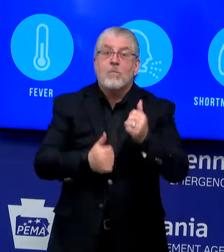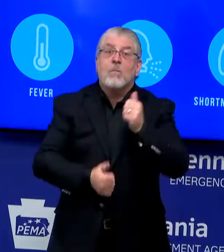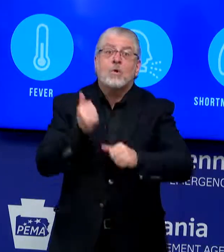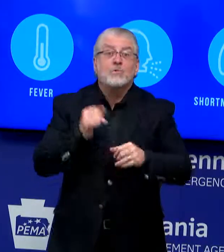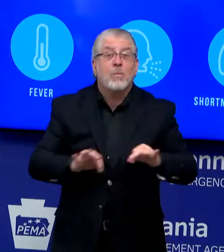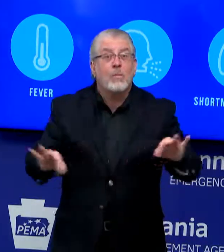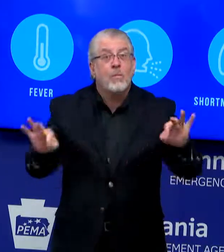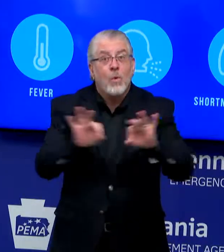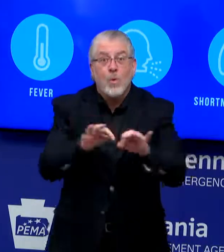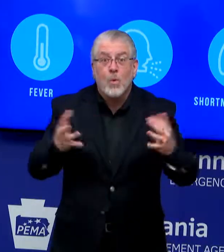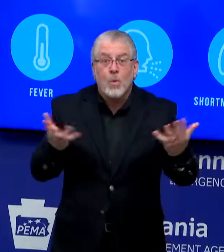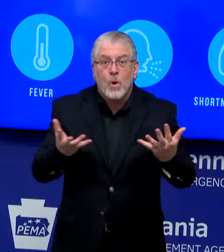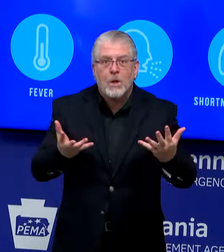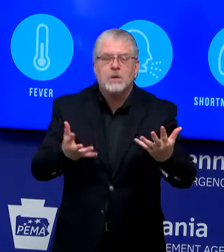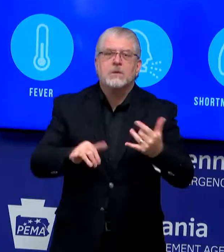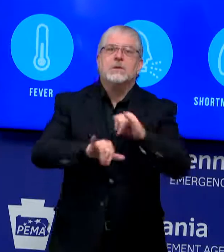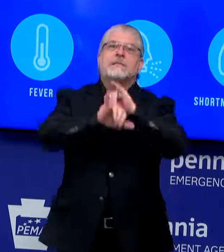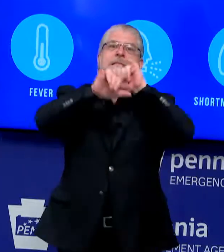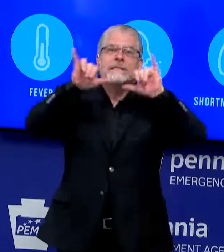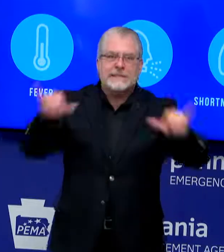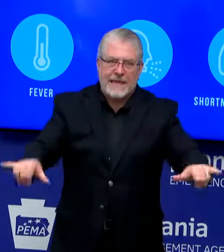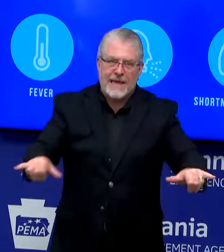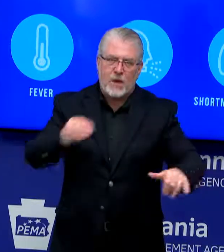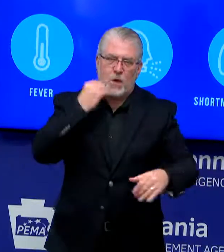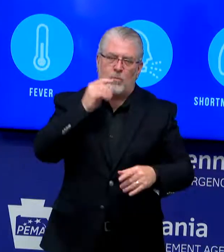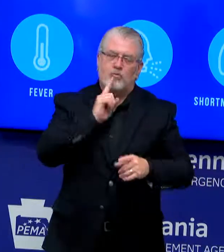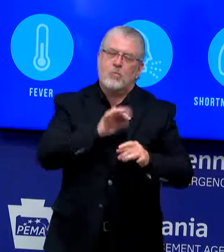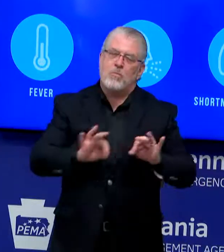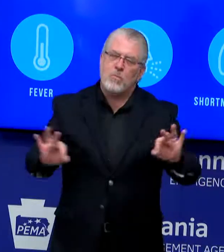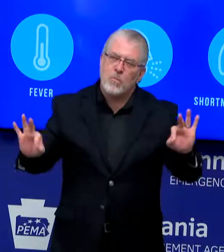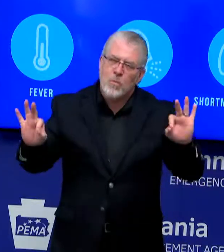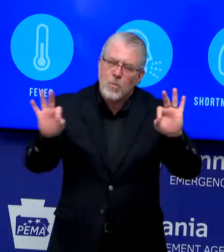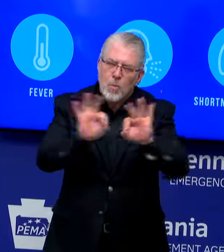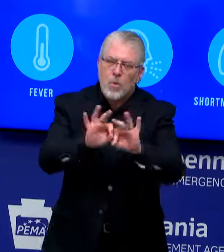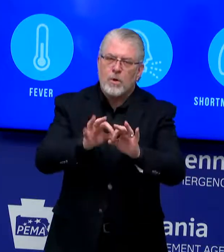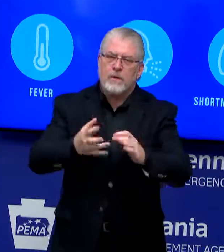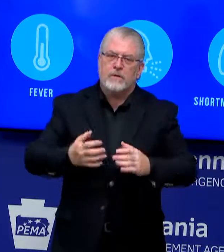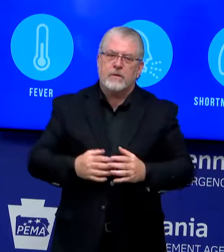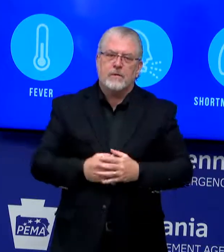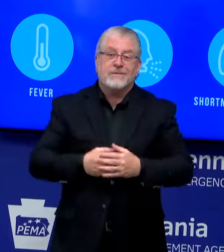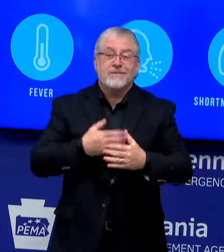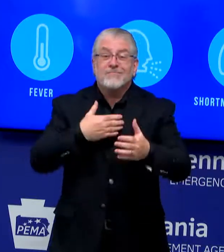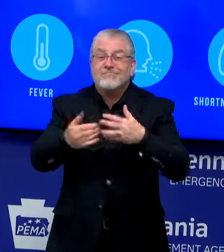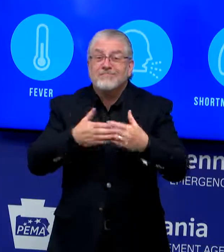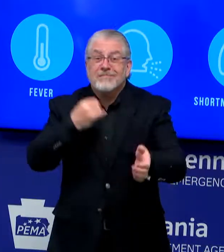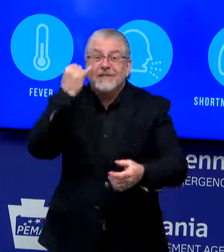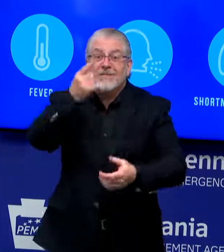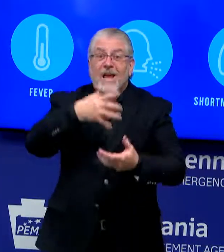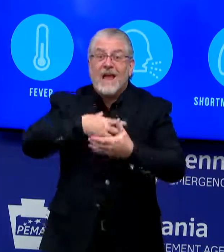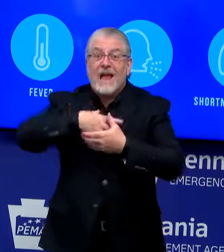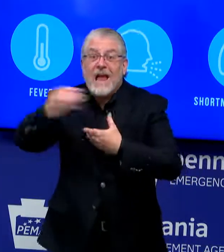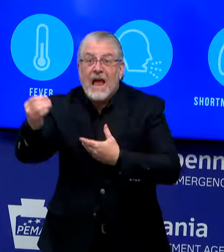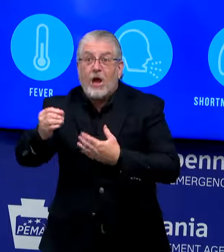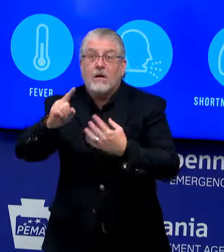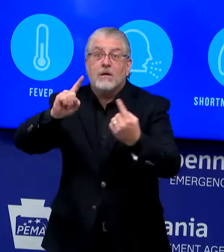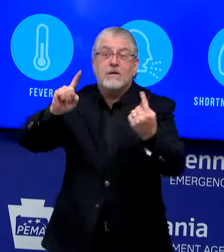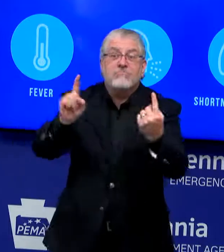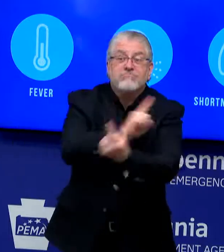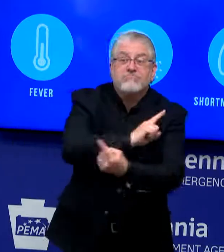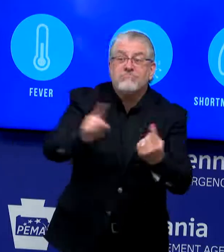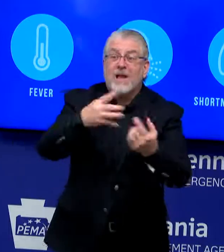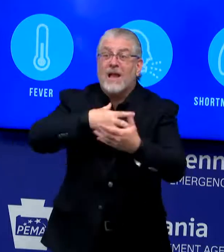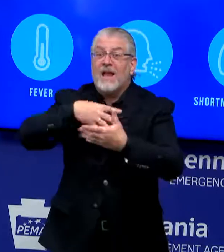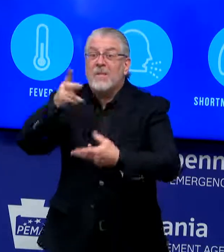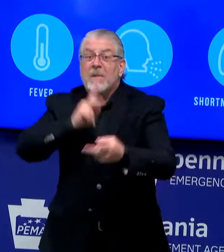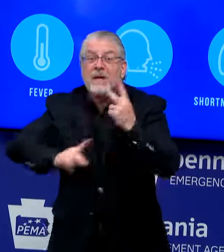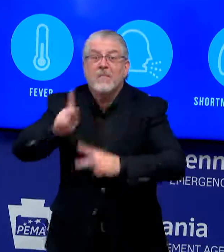most stringent prevention methods leave risk for spreading COVID-19. And religious leaders should avoid endangering